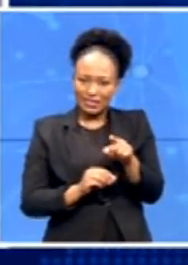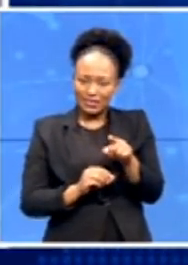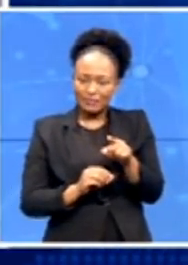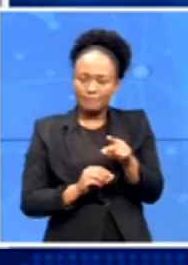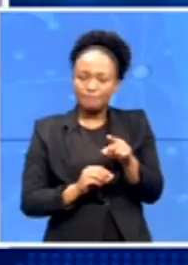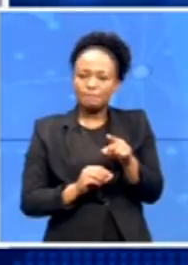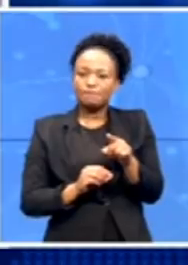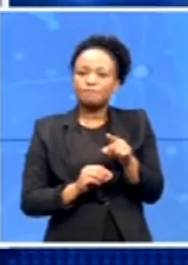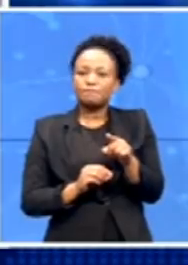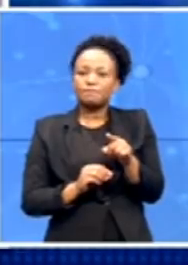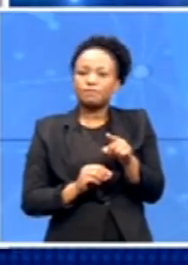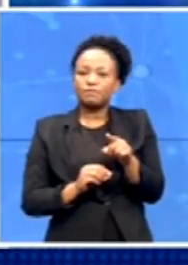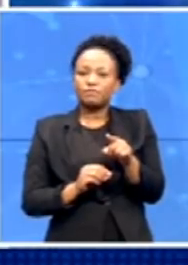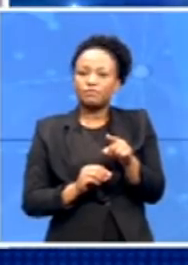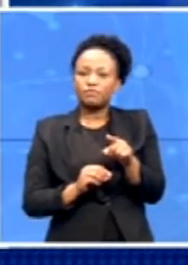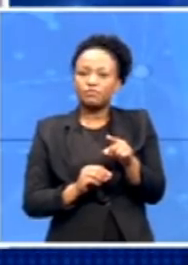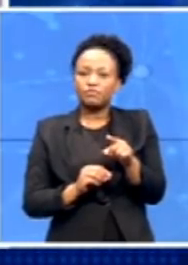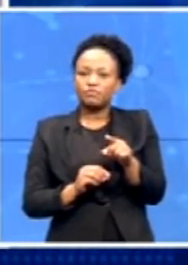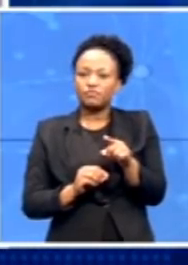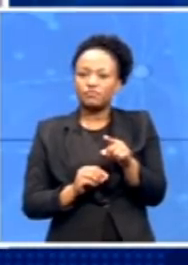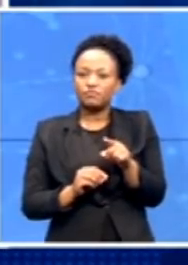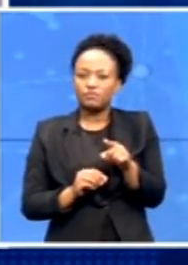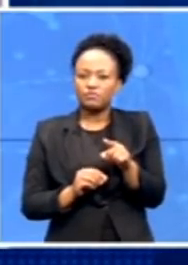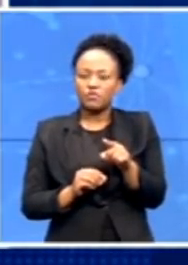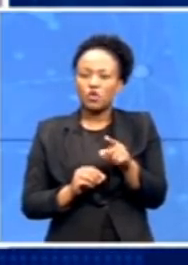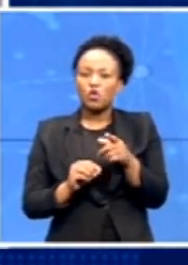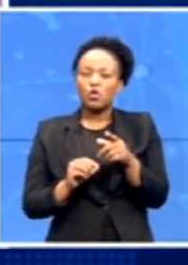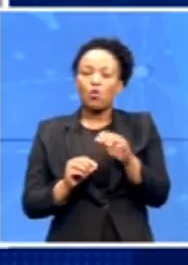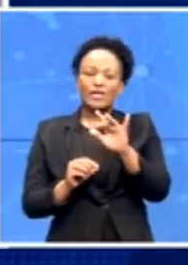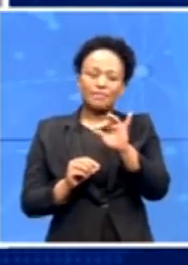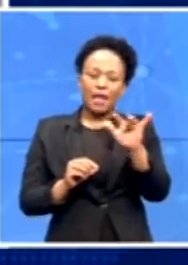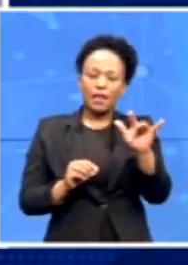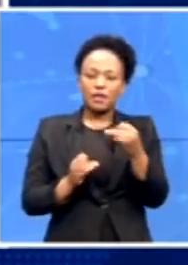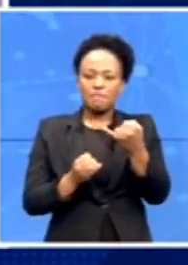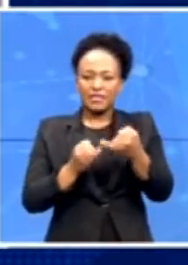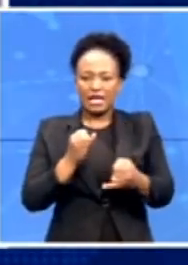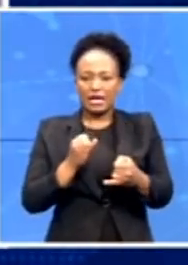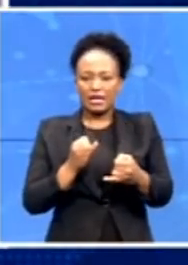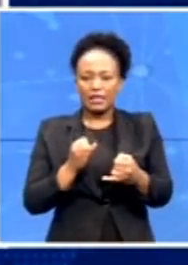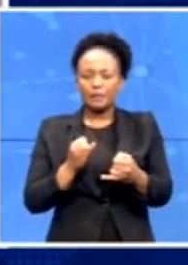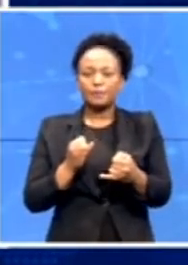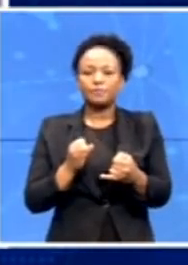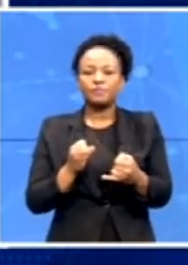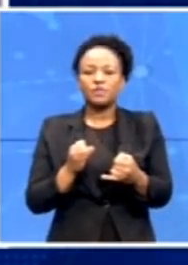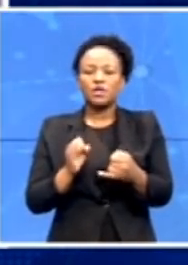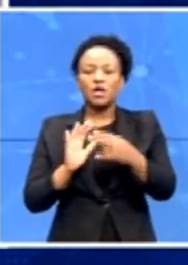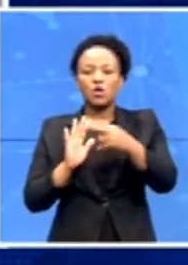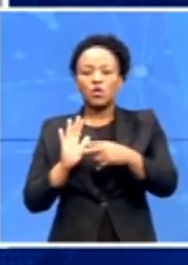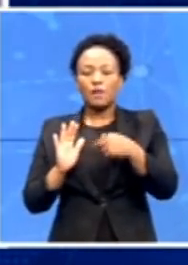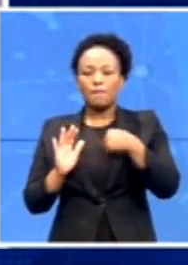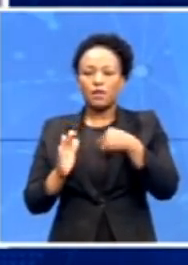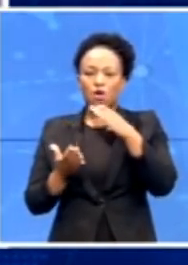corrected, sorry, there's a spelling mistake, correct, and amended to read as follows. I confirm that the transcripts and